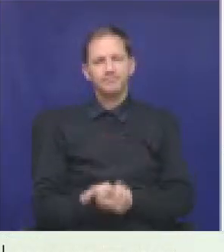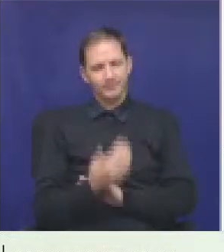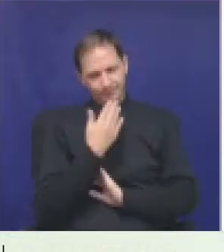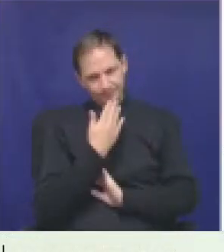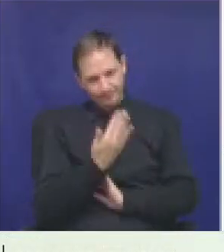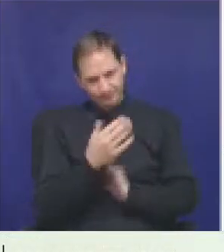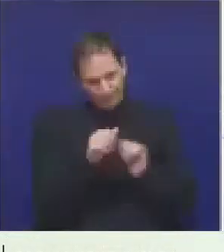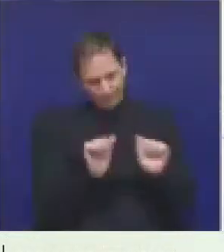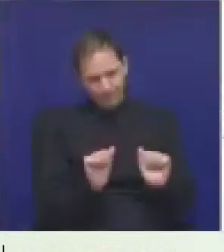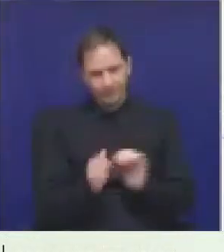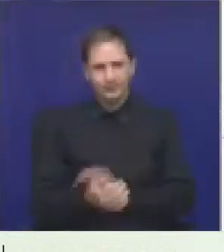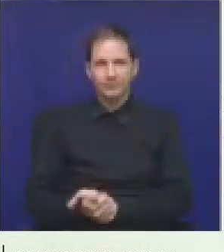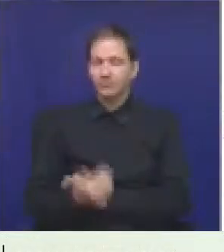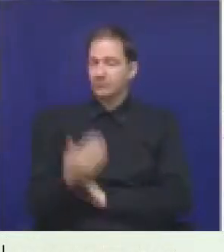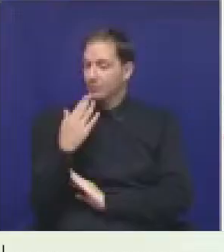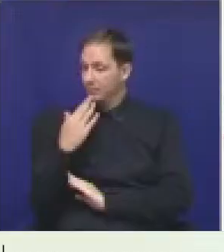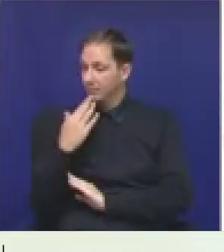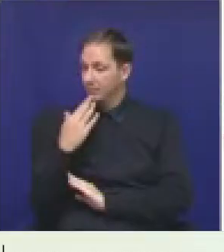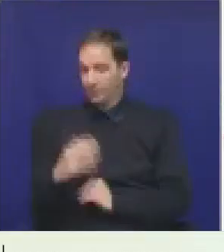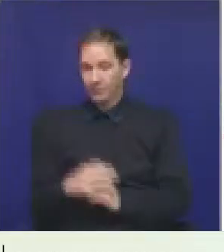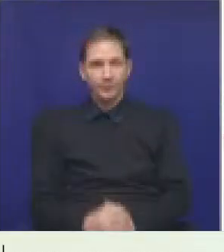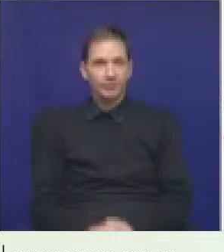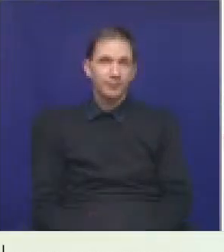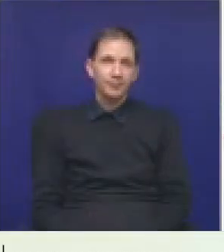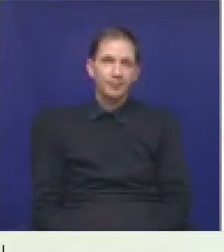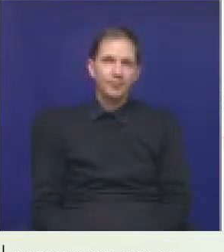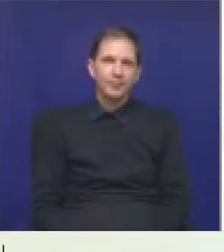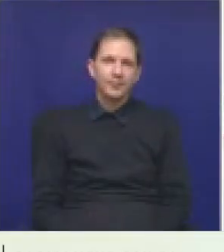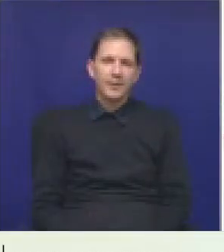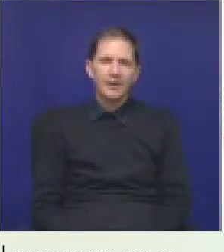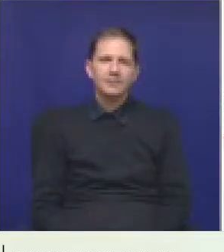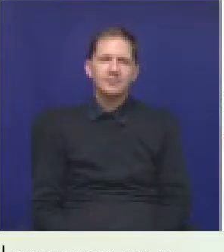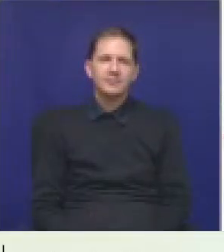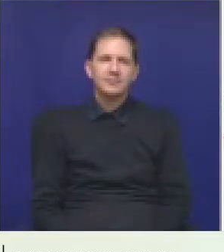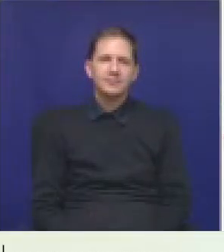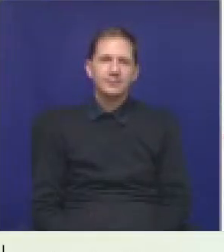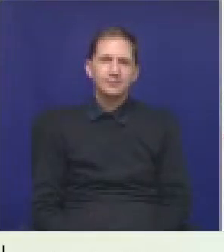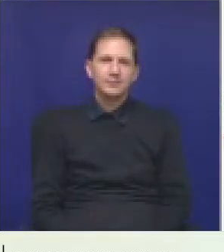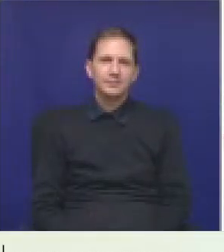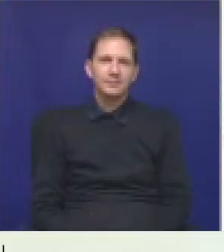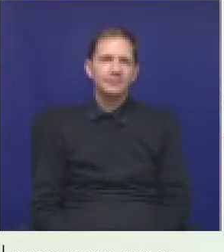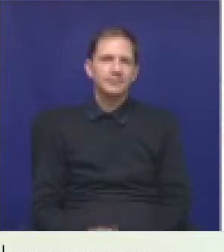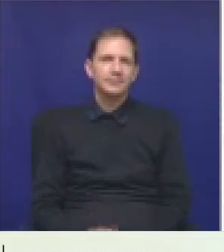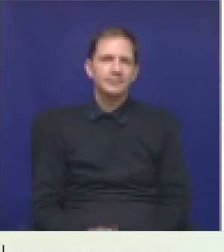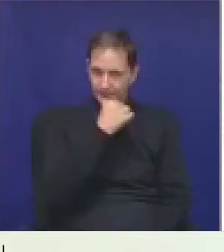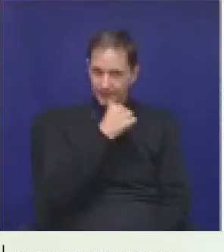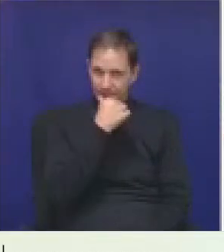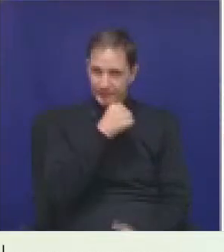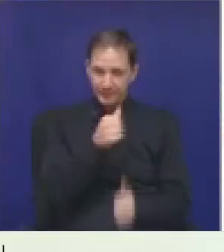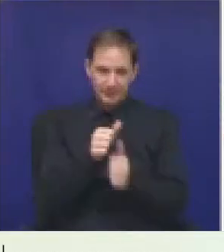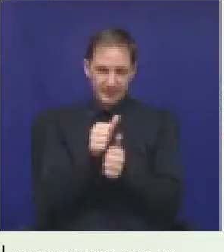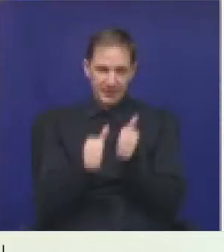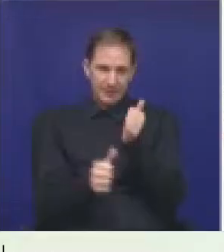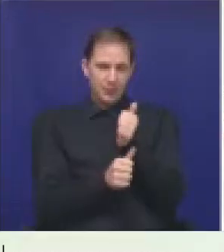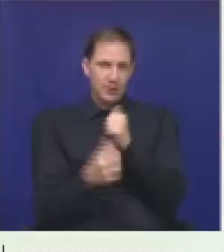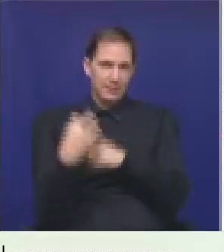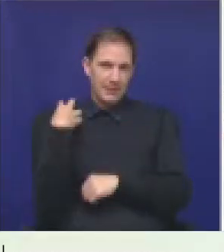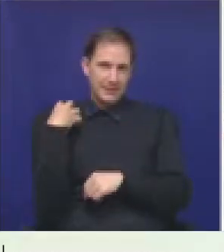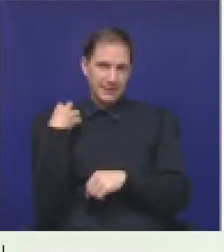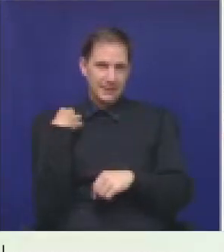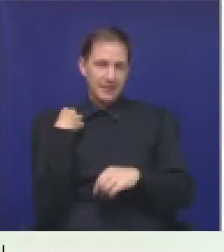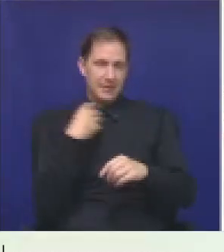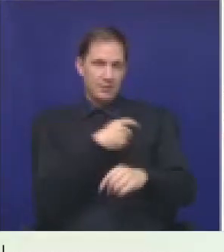Chair. Thank you, Honourable Member. The next speaker is the Honourable Deputy Minister in the Presidency.